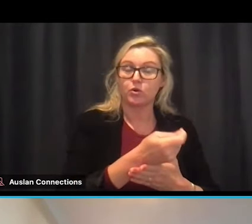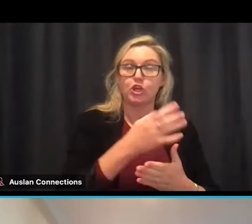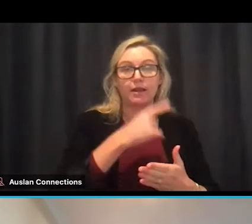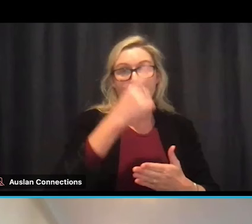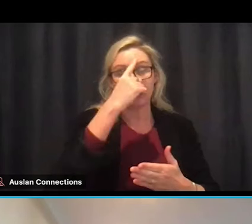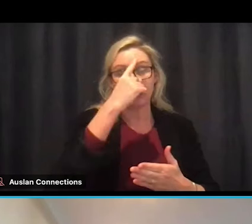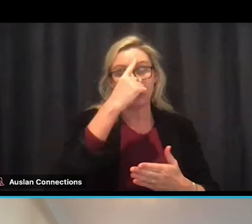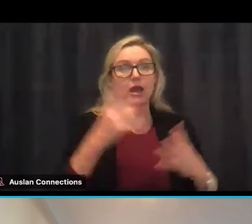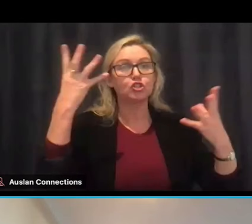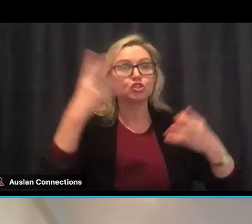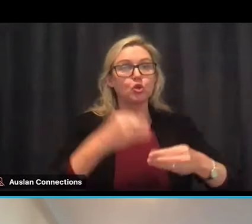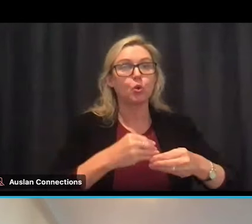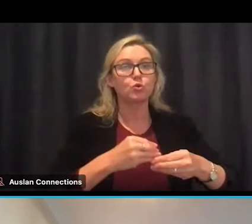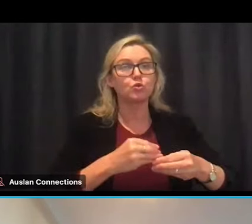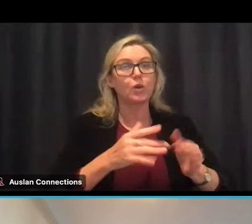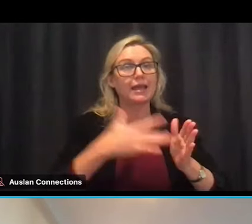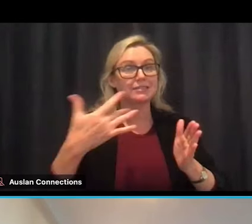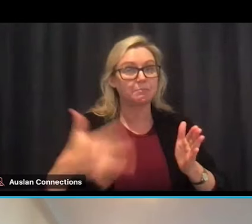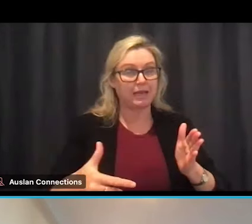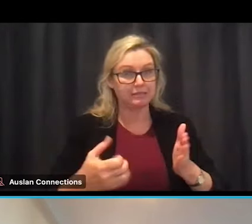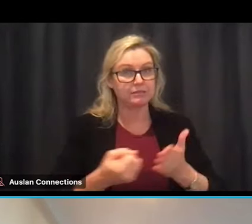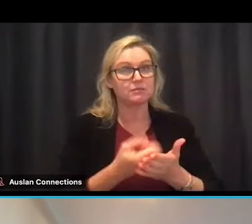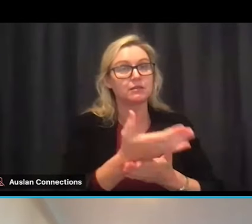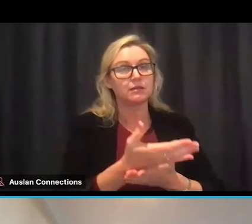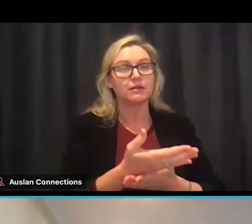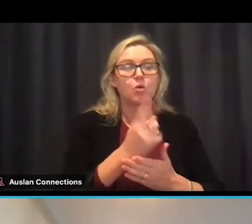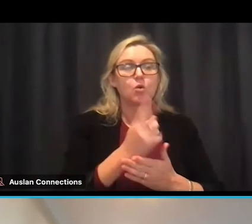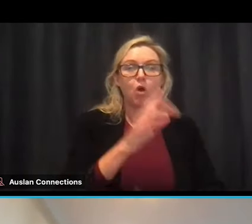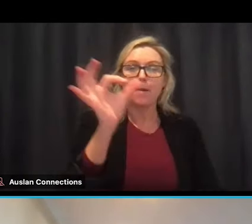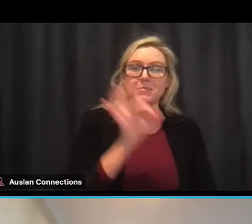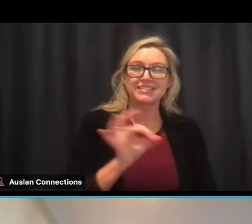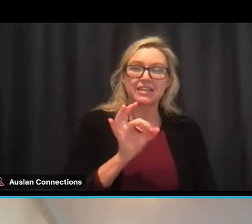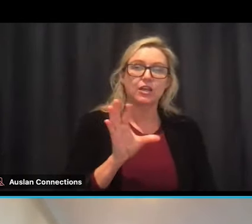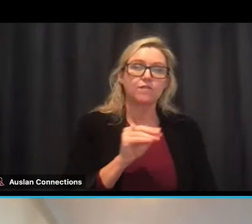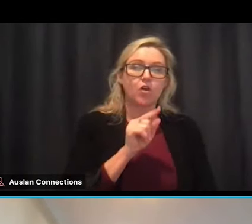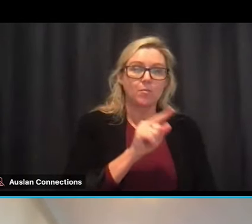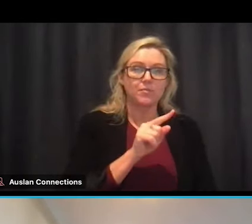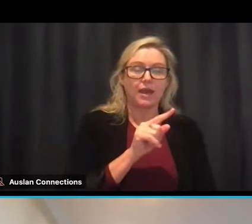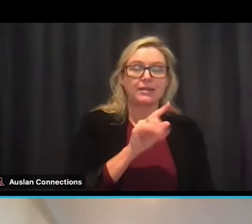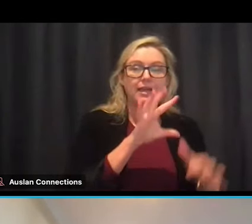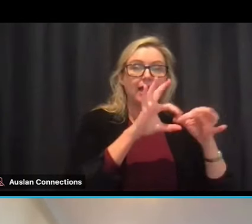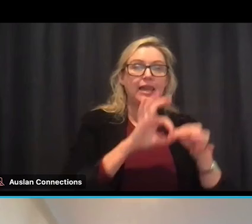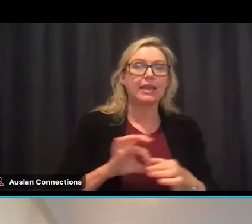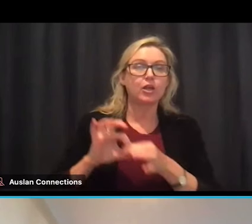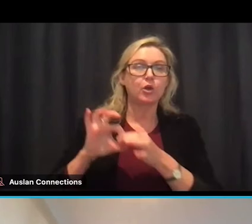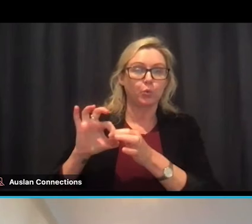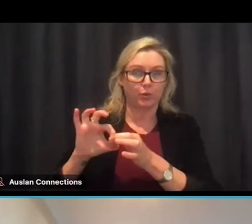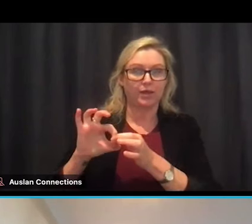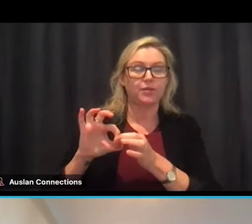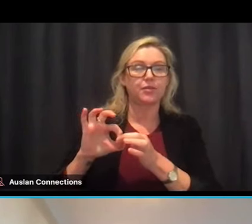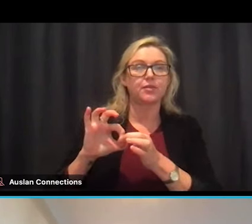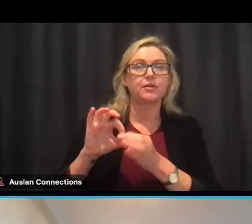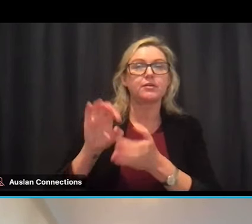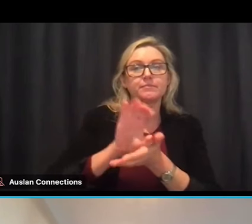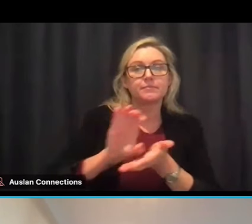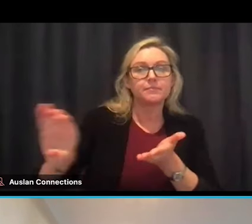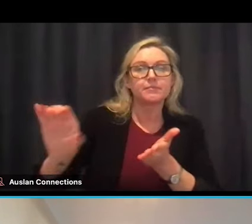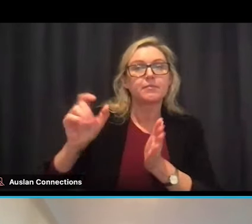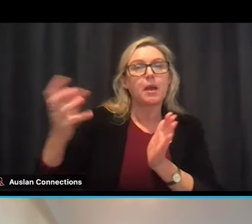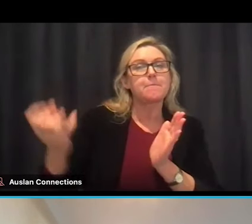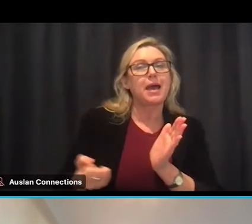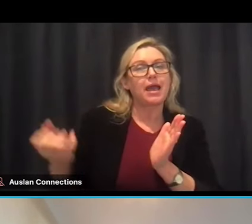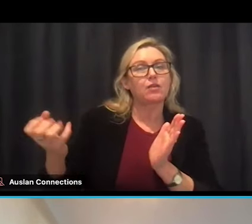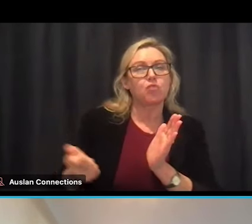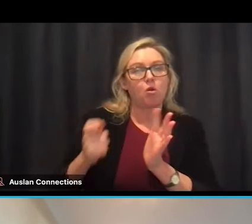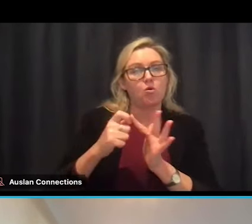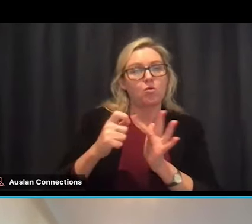your total expenses and how much portion of the percentages relate to putting payroll to one side. What are